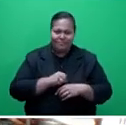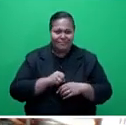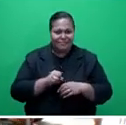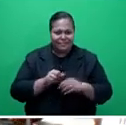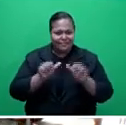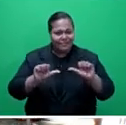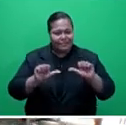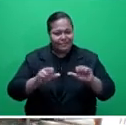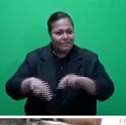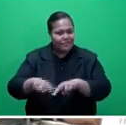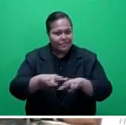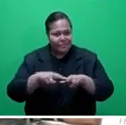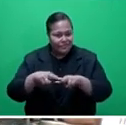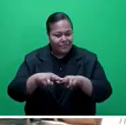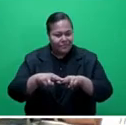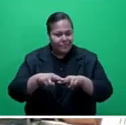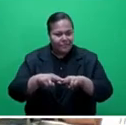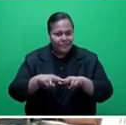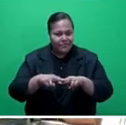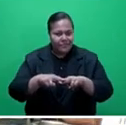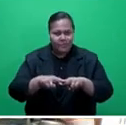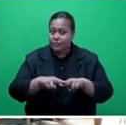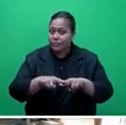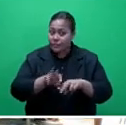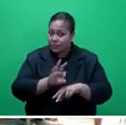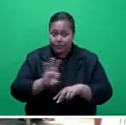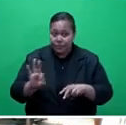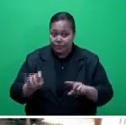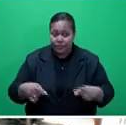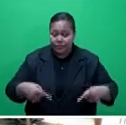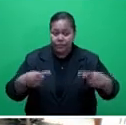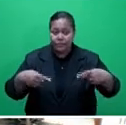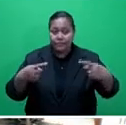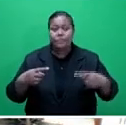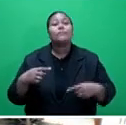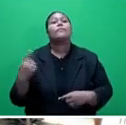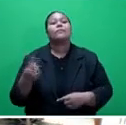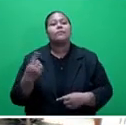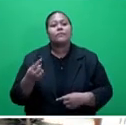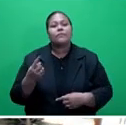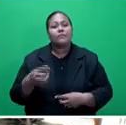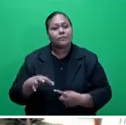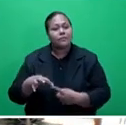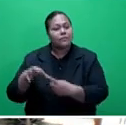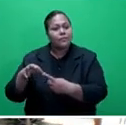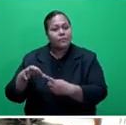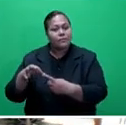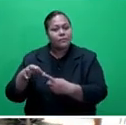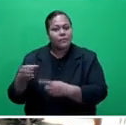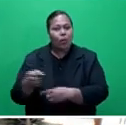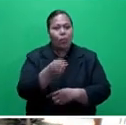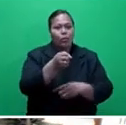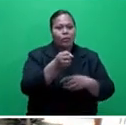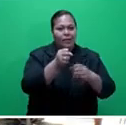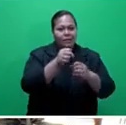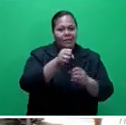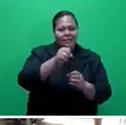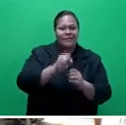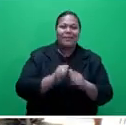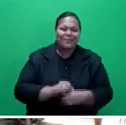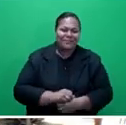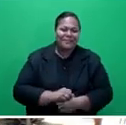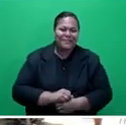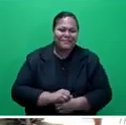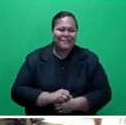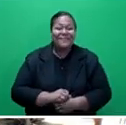storm, and rather than argue about who gets to hold the umbrella. Mr. Speaker,